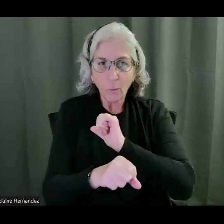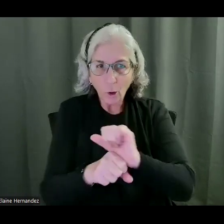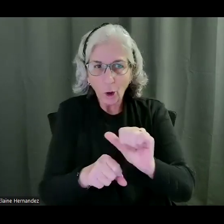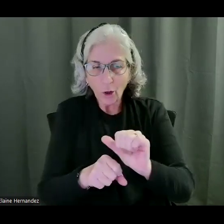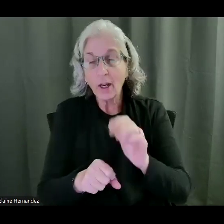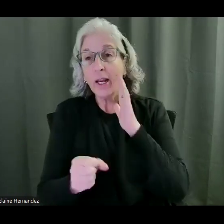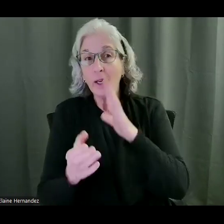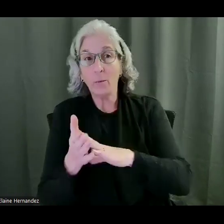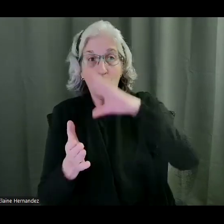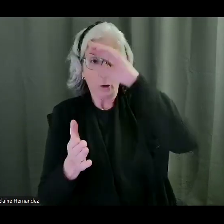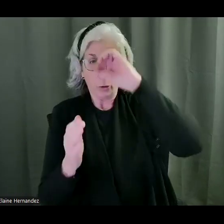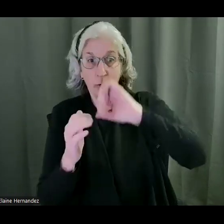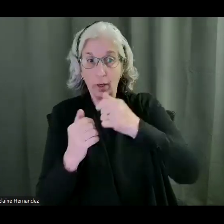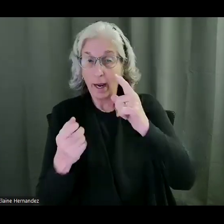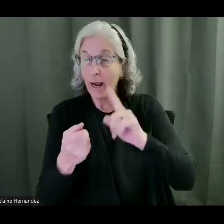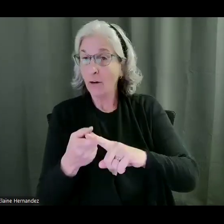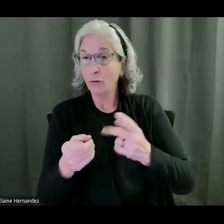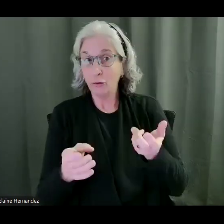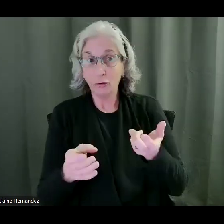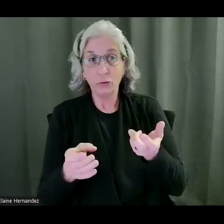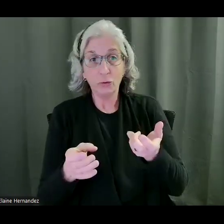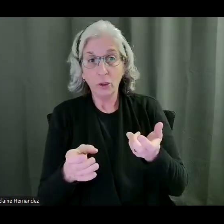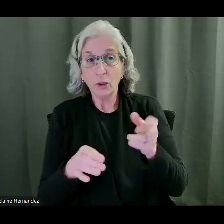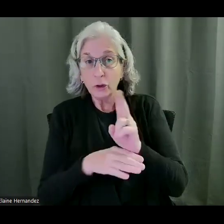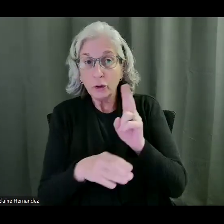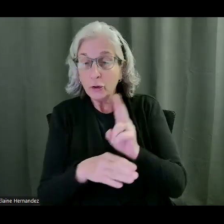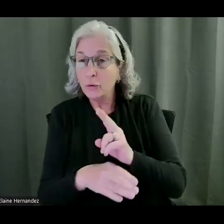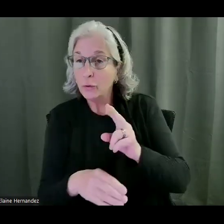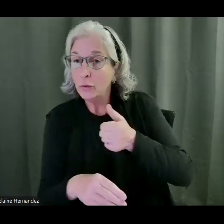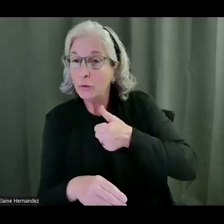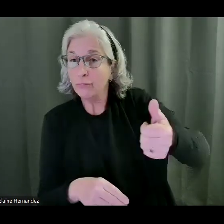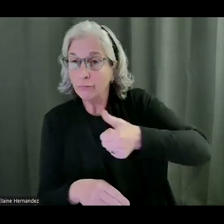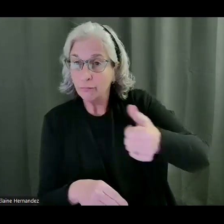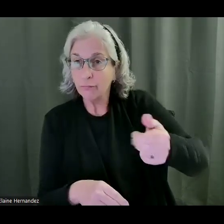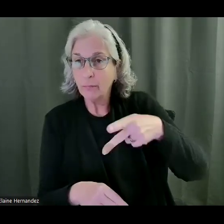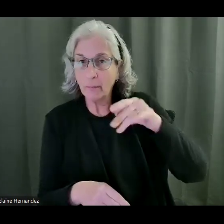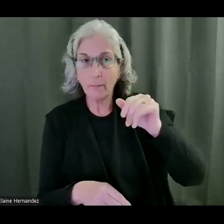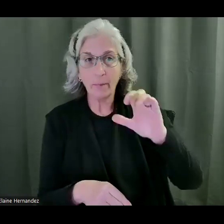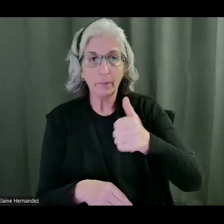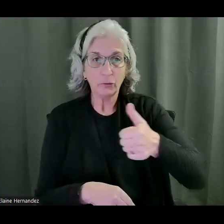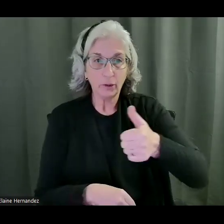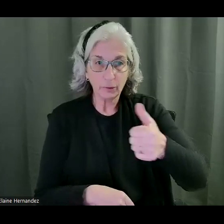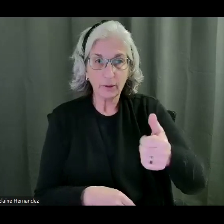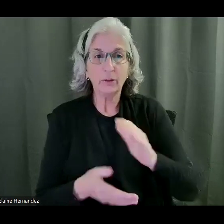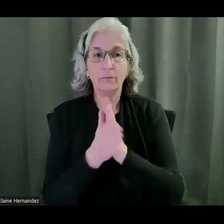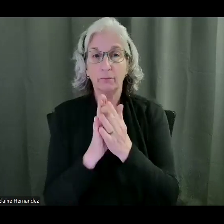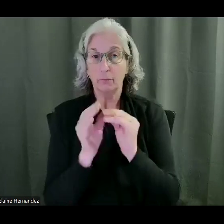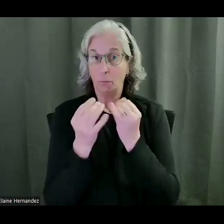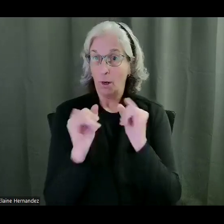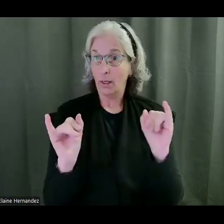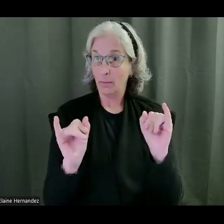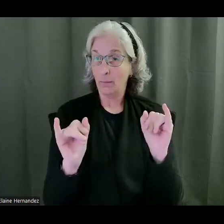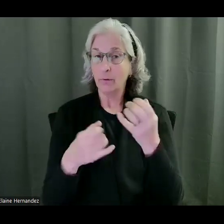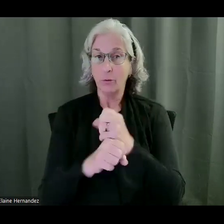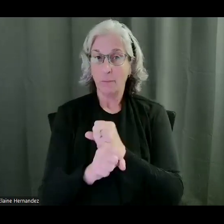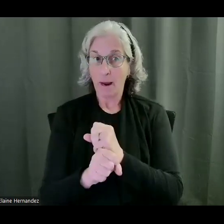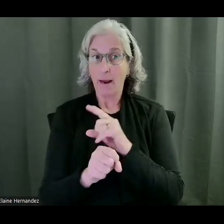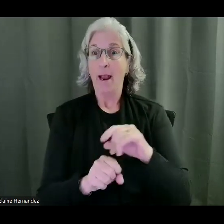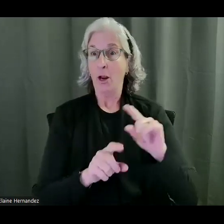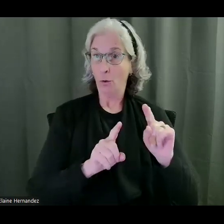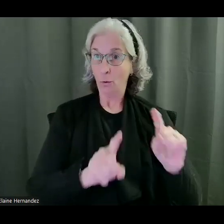to become more independent in making and keeping appointments, and improving his communication skills with non-family